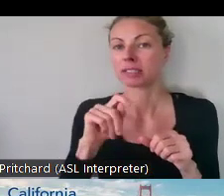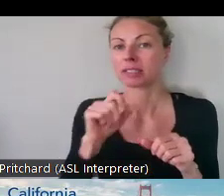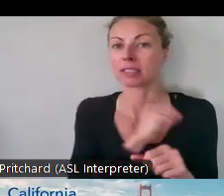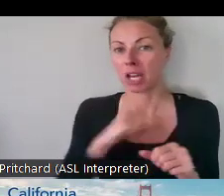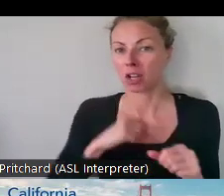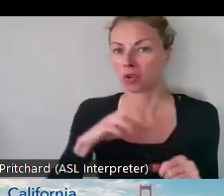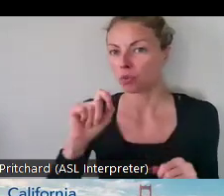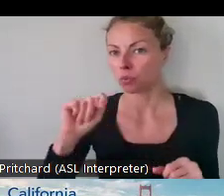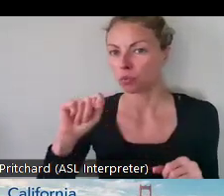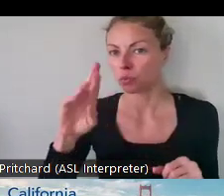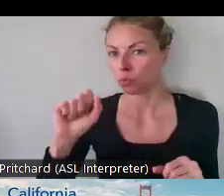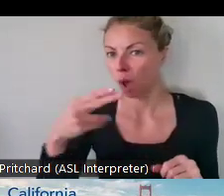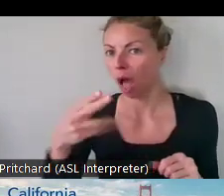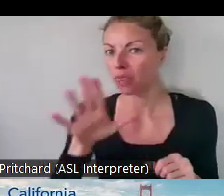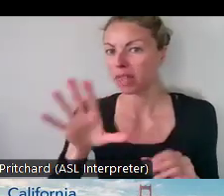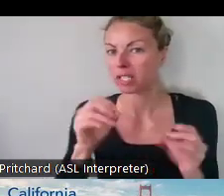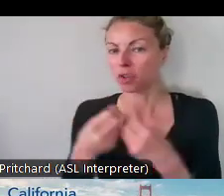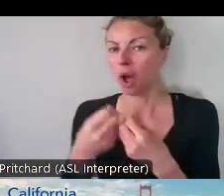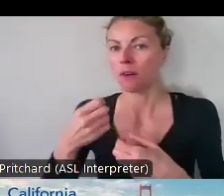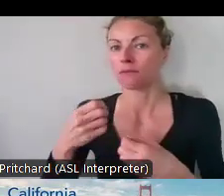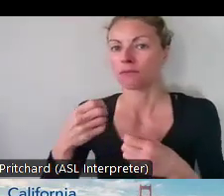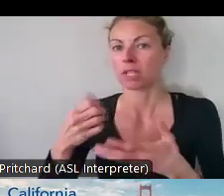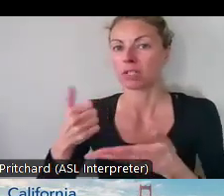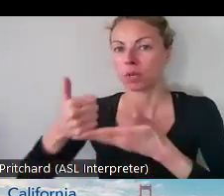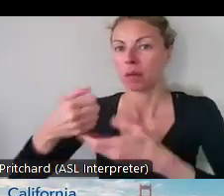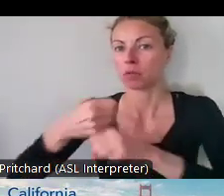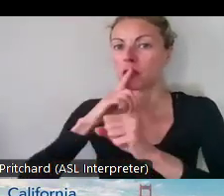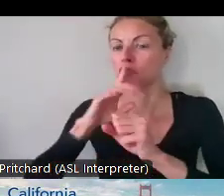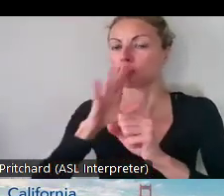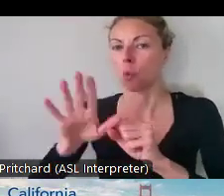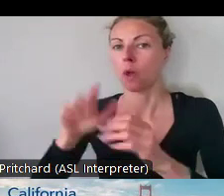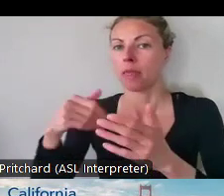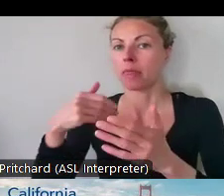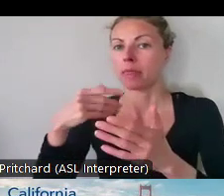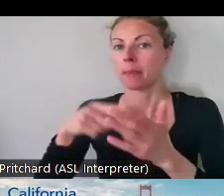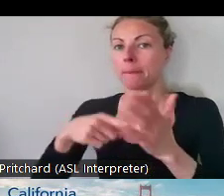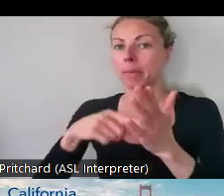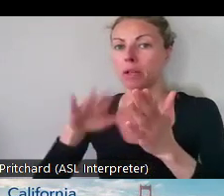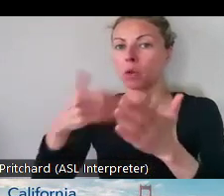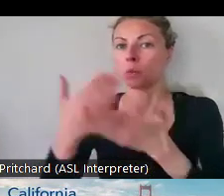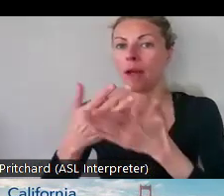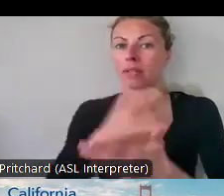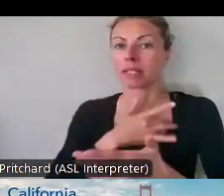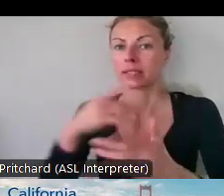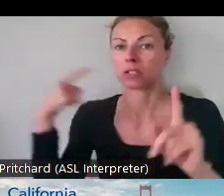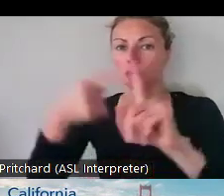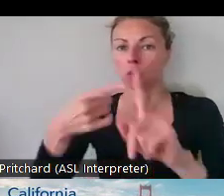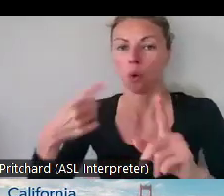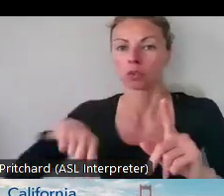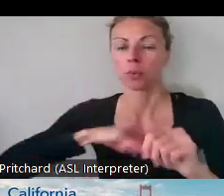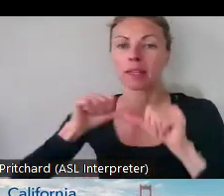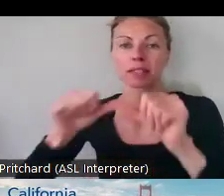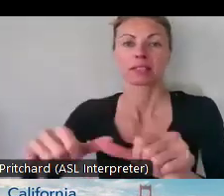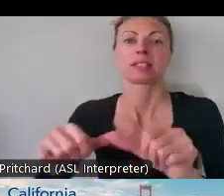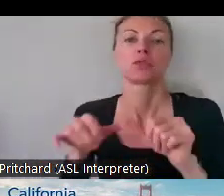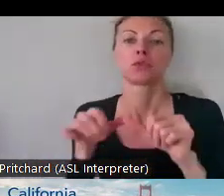bill sponsor, to make sure that the bill achieves the intended goals while we continue to work on moving the goals of